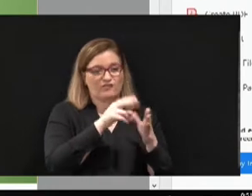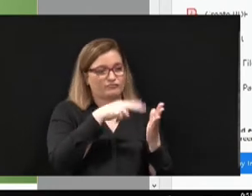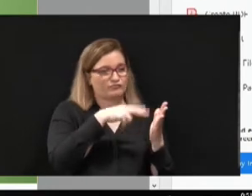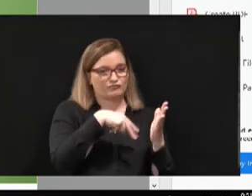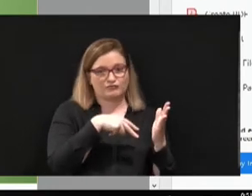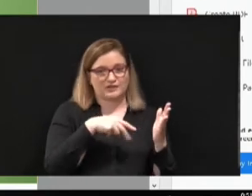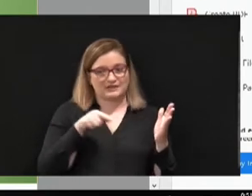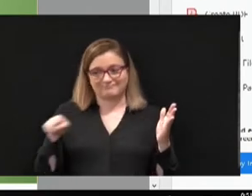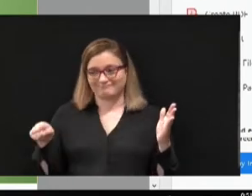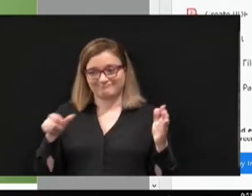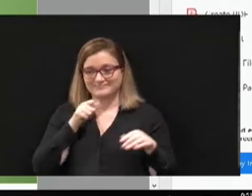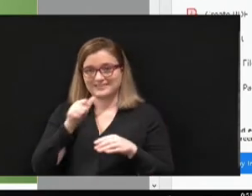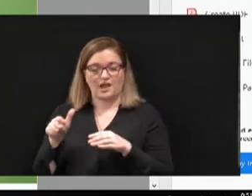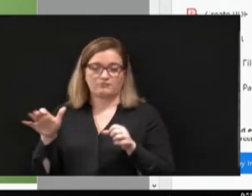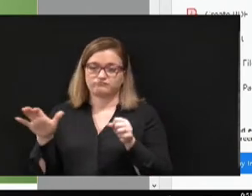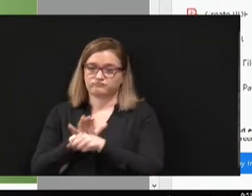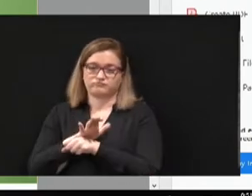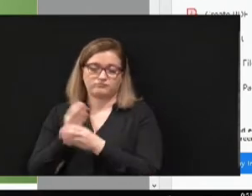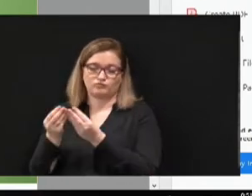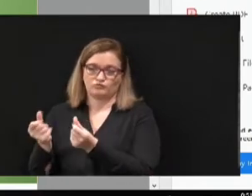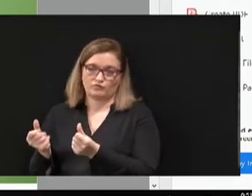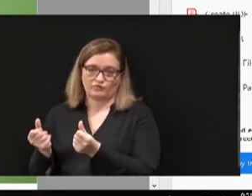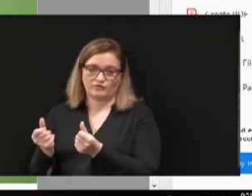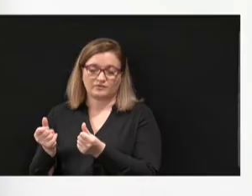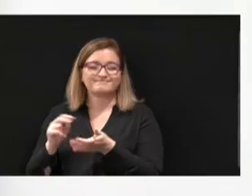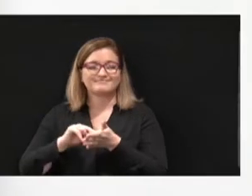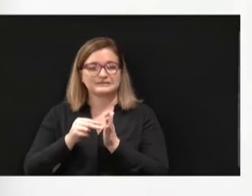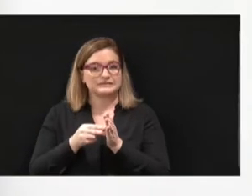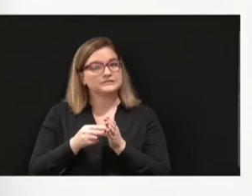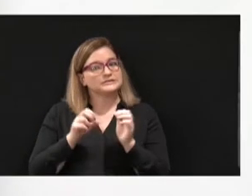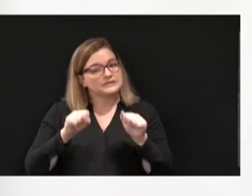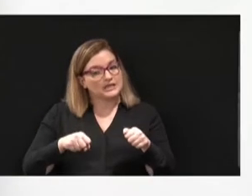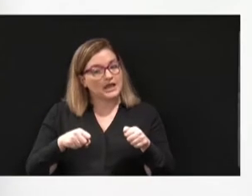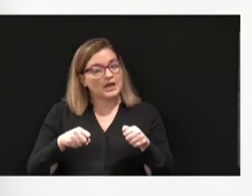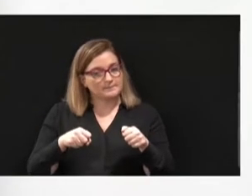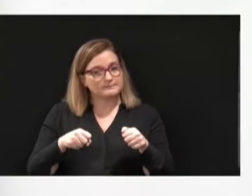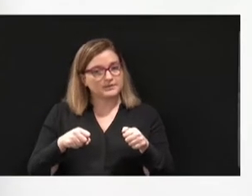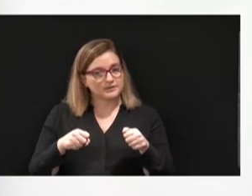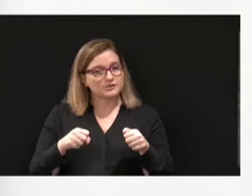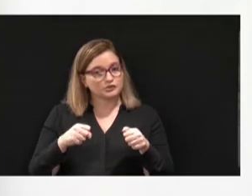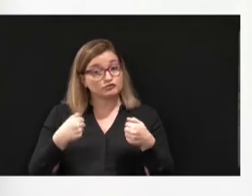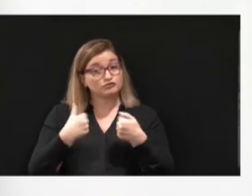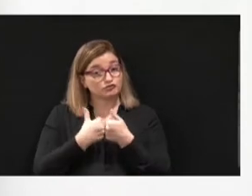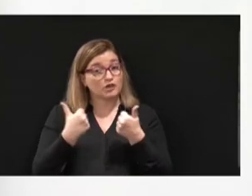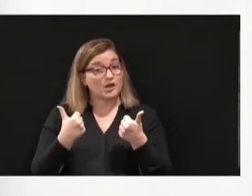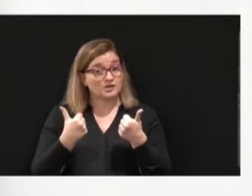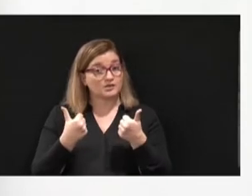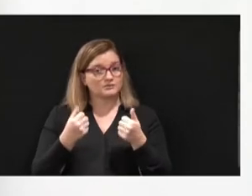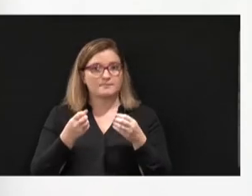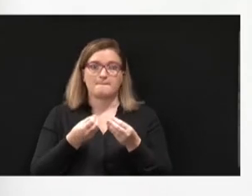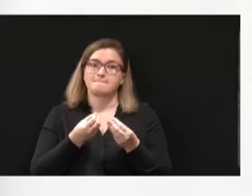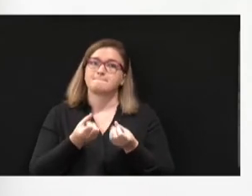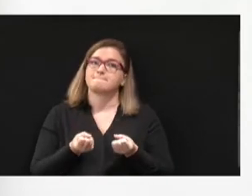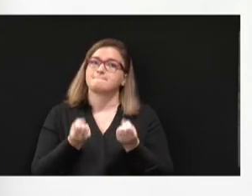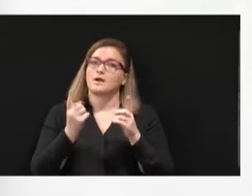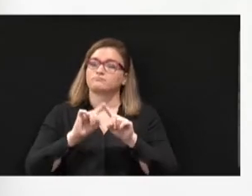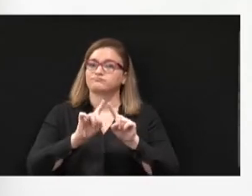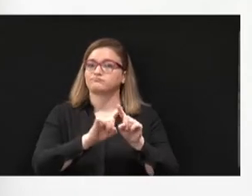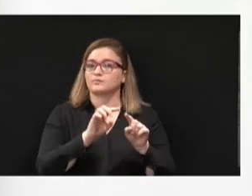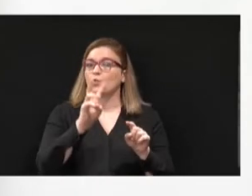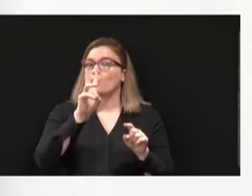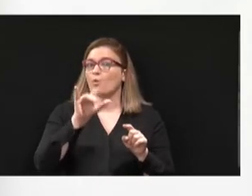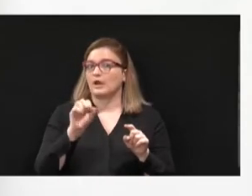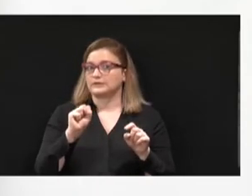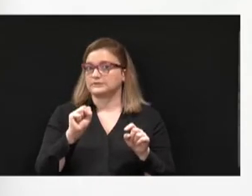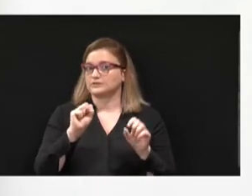more challenging task because there are several ways to spell the same sound, and that's what